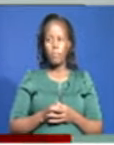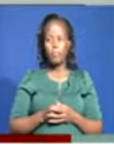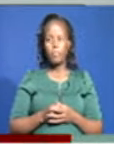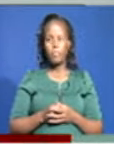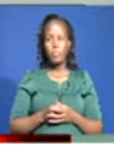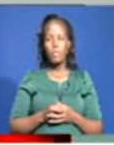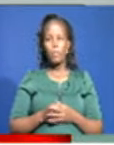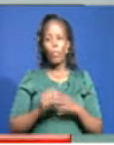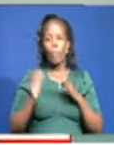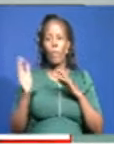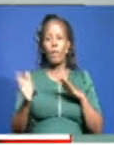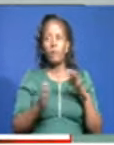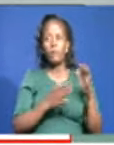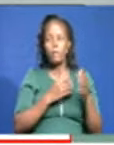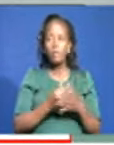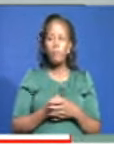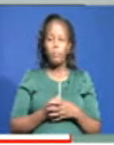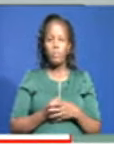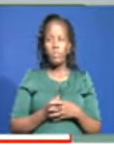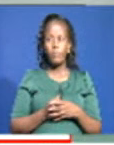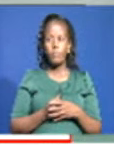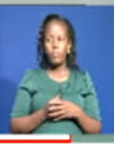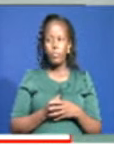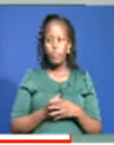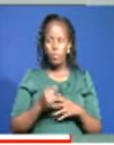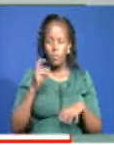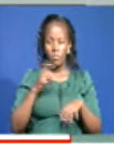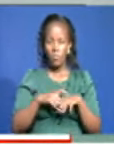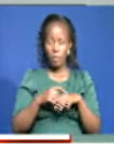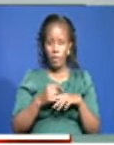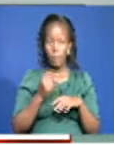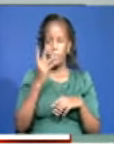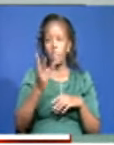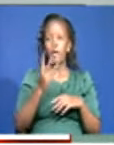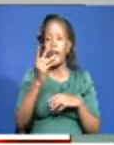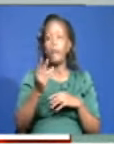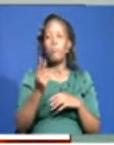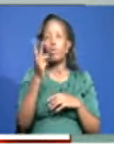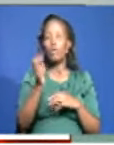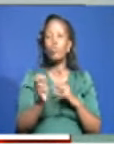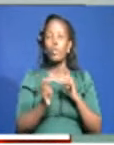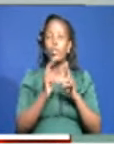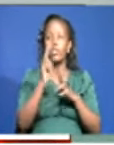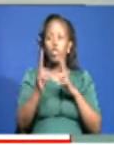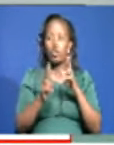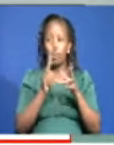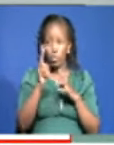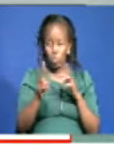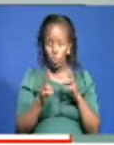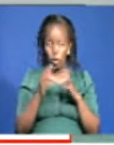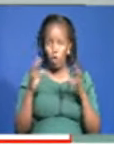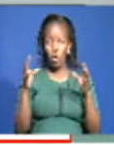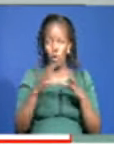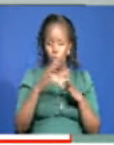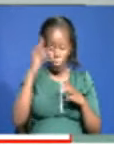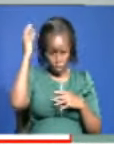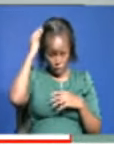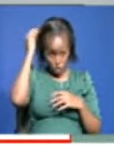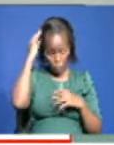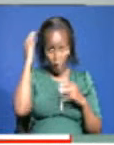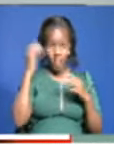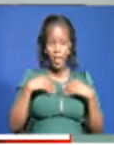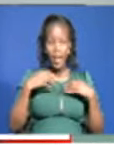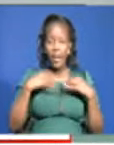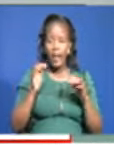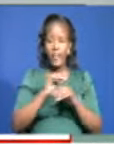Now, when it came into effect in April 2022, the African Union Transition Mission in Somalia had a clear mandate of fully implementing